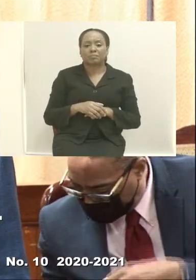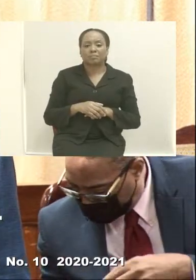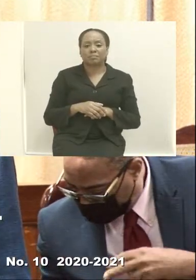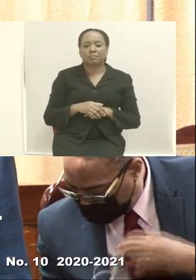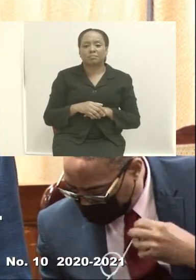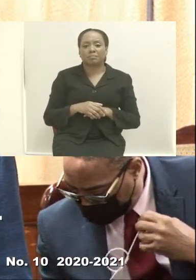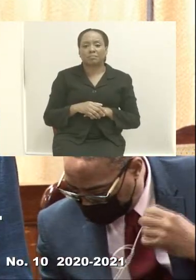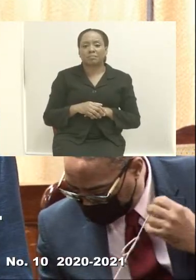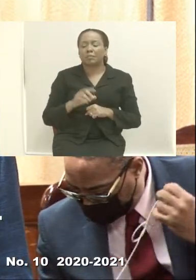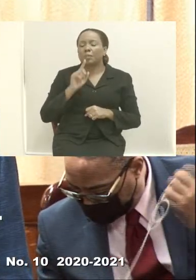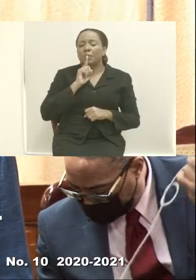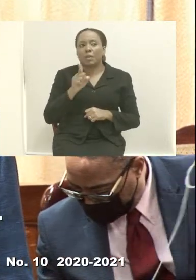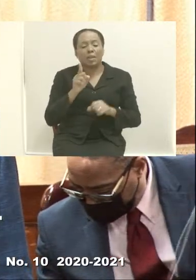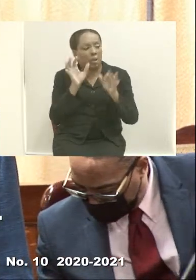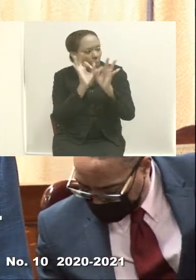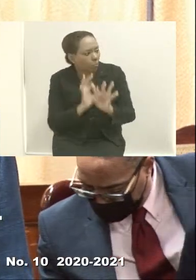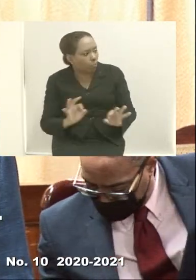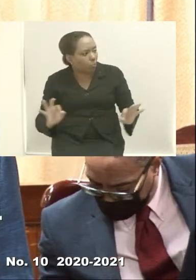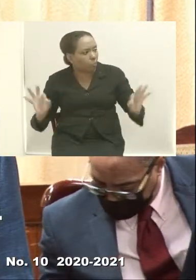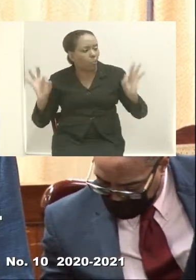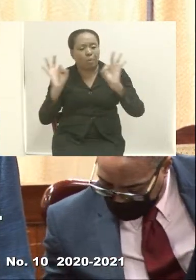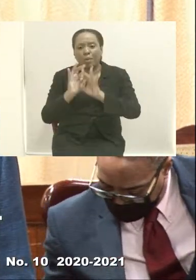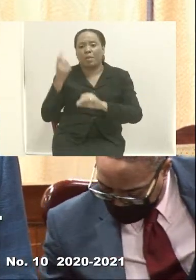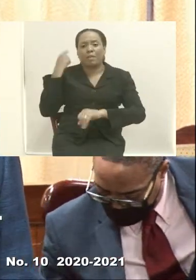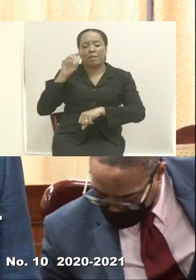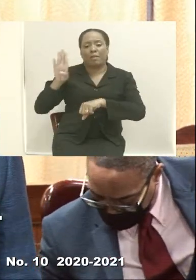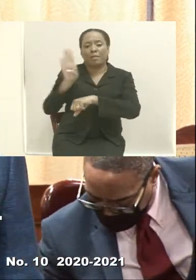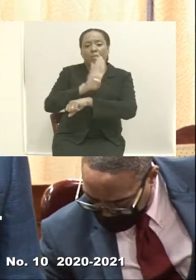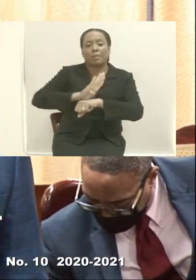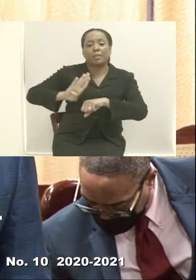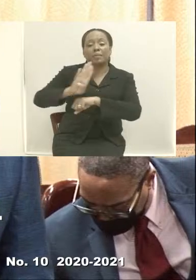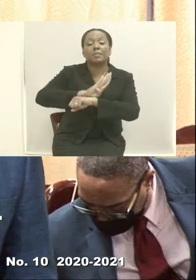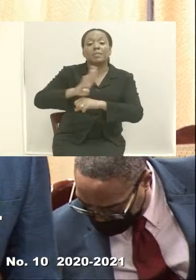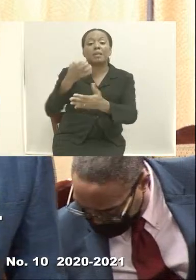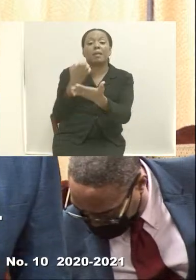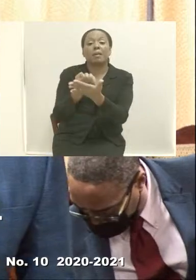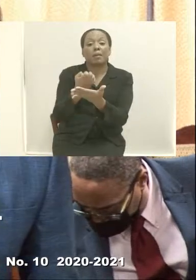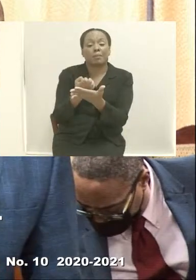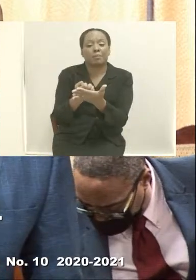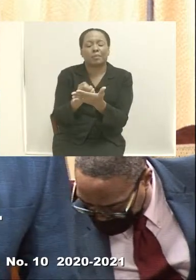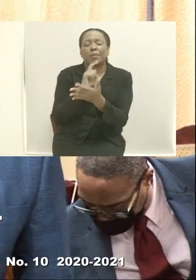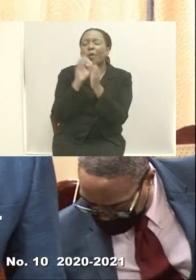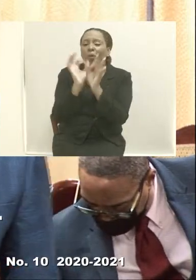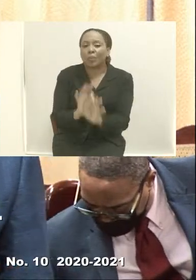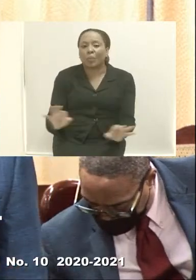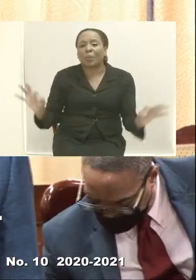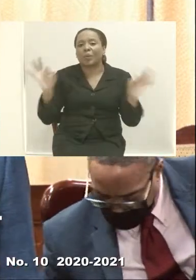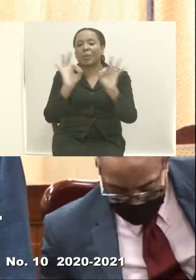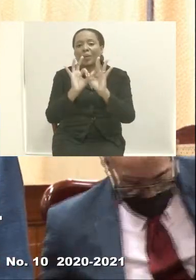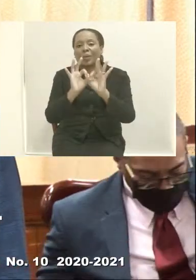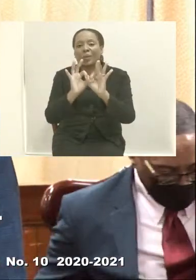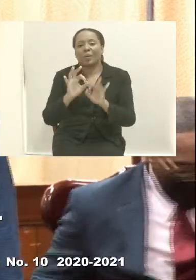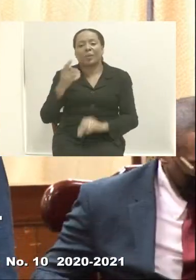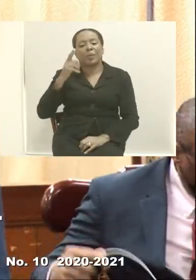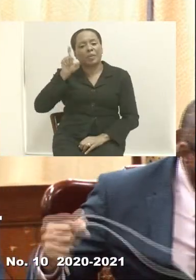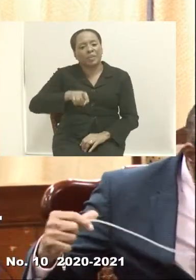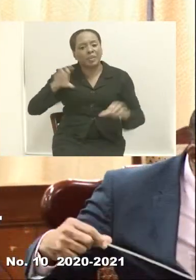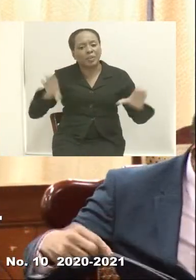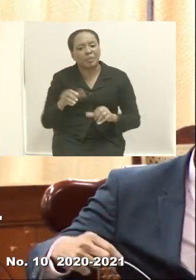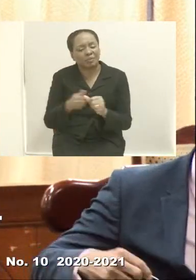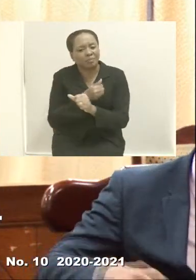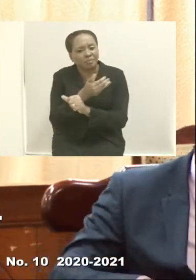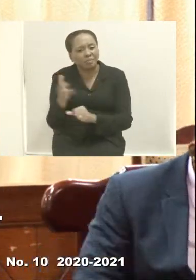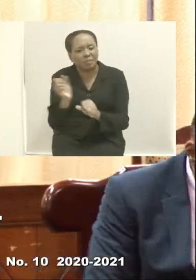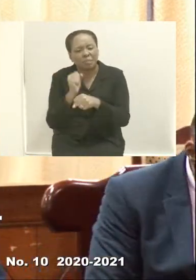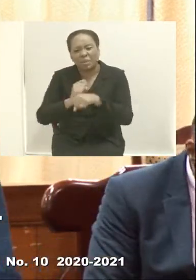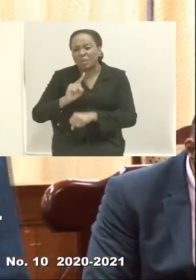heart of the Barbadian economy, and therefore we need to do all we can to ensure that they flourish